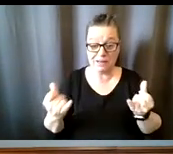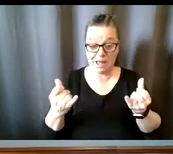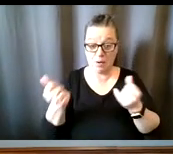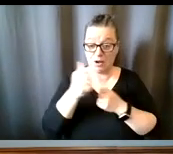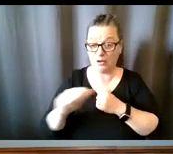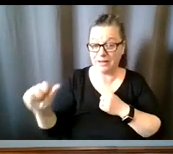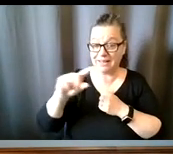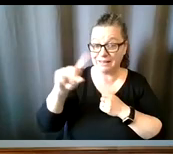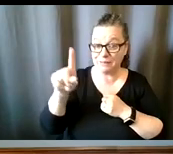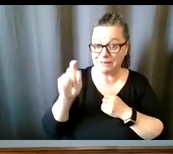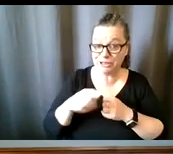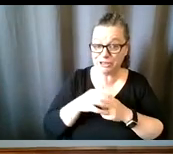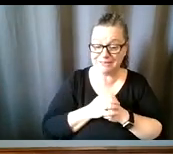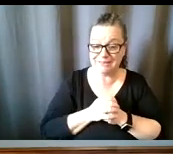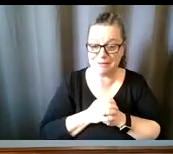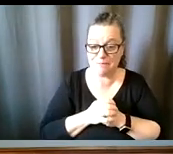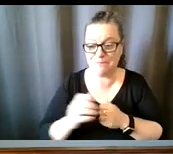questions?